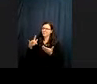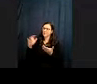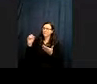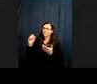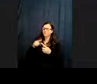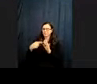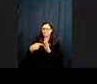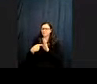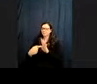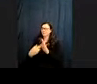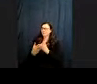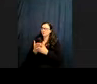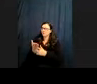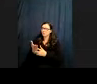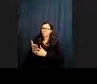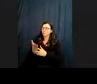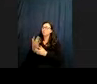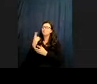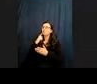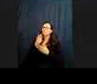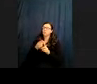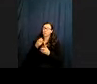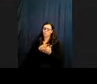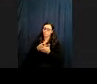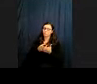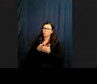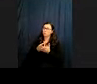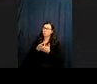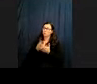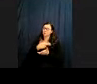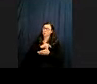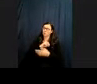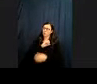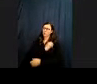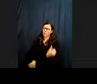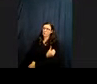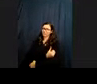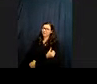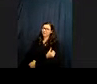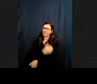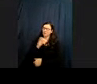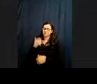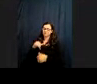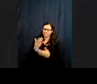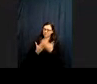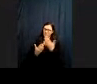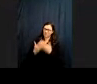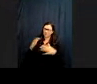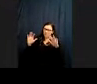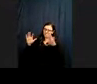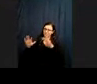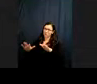through by the truth of its own authority. This laying on of hands